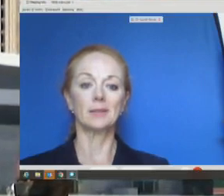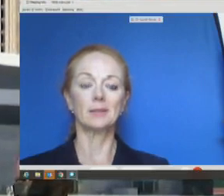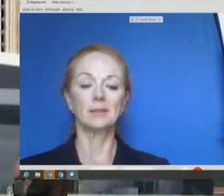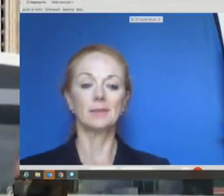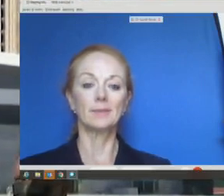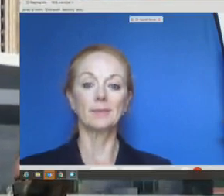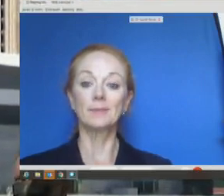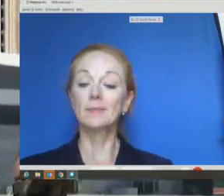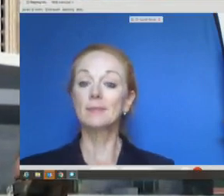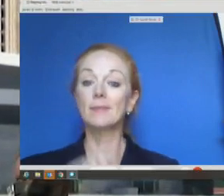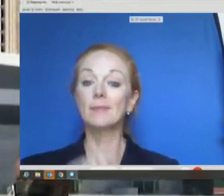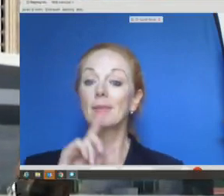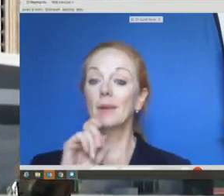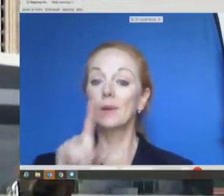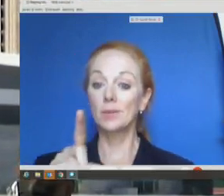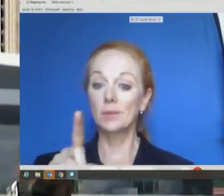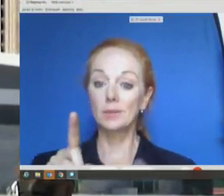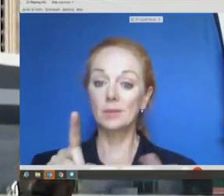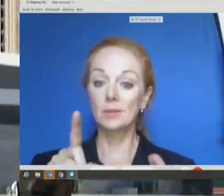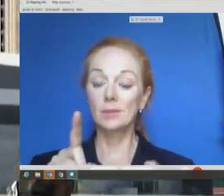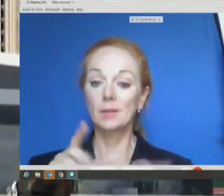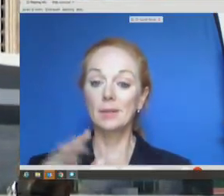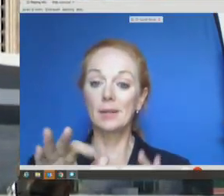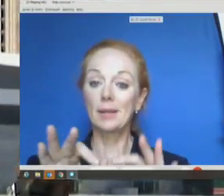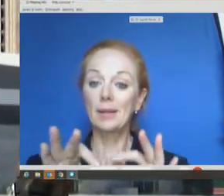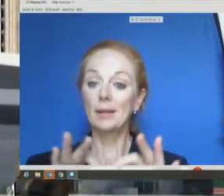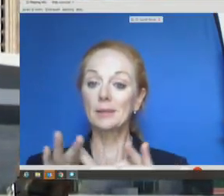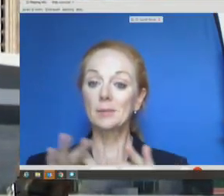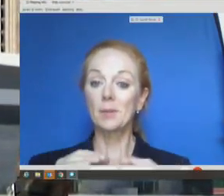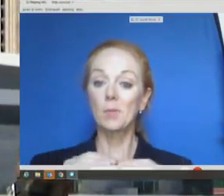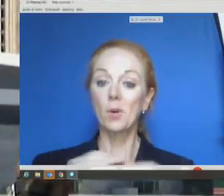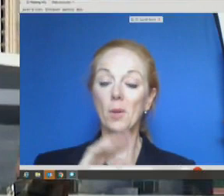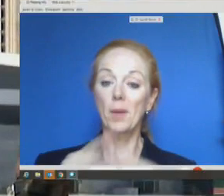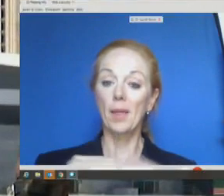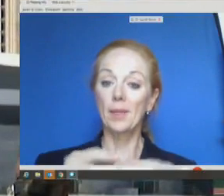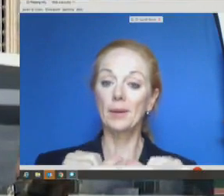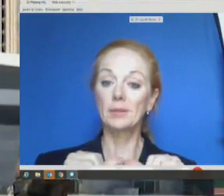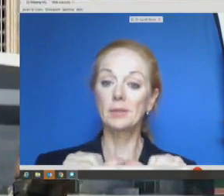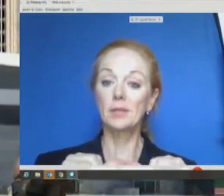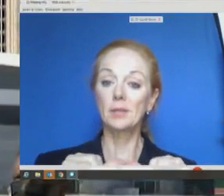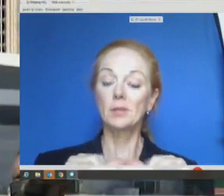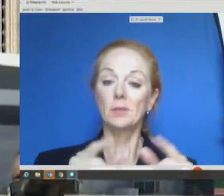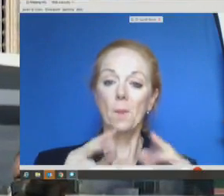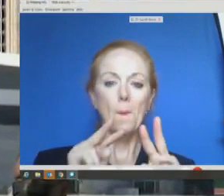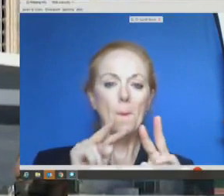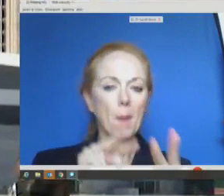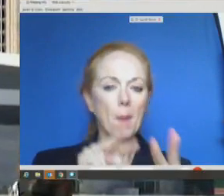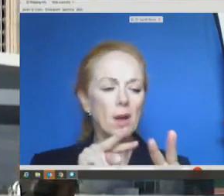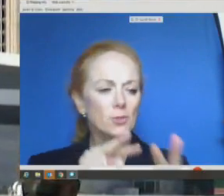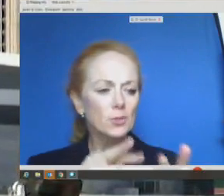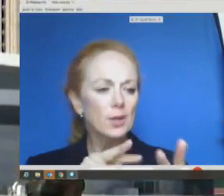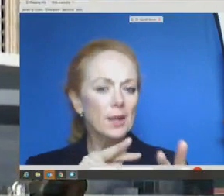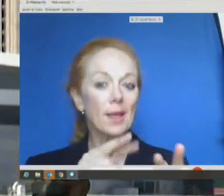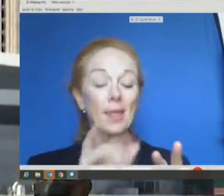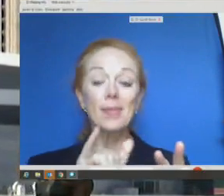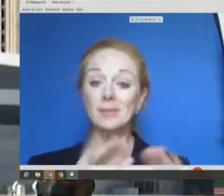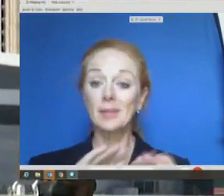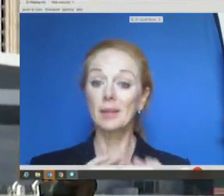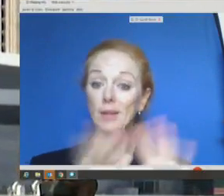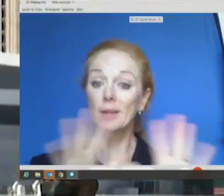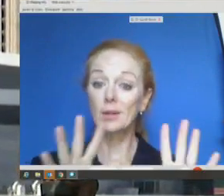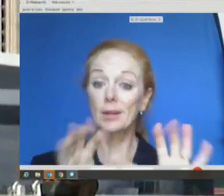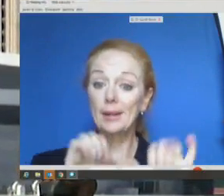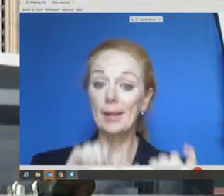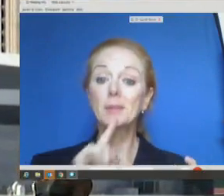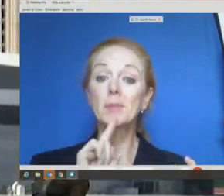me the question, even though they've resigned, are they still entitled to that pension? And yes, ma'am, they are. With the new policy of continuous